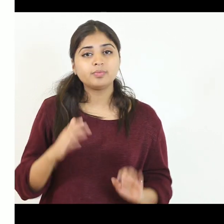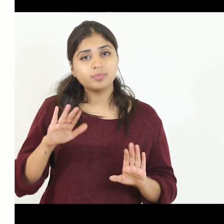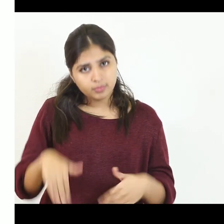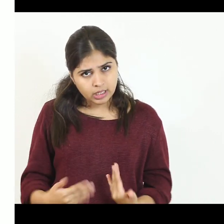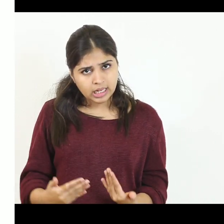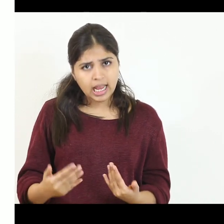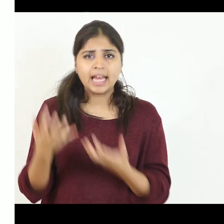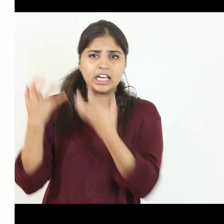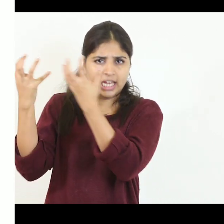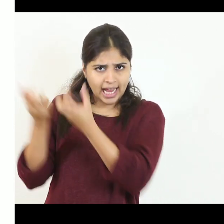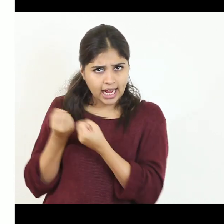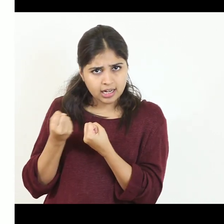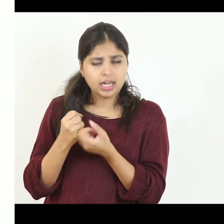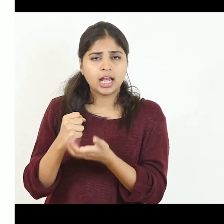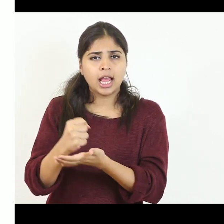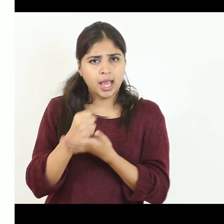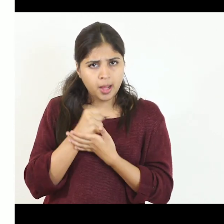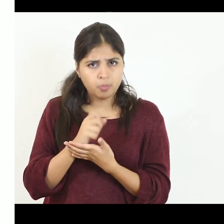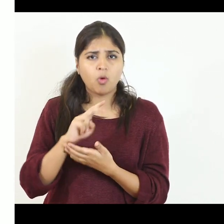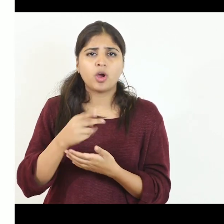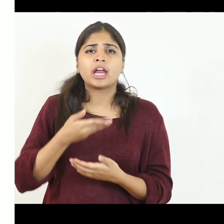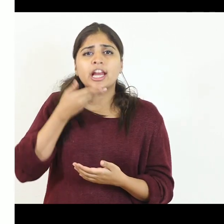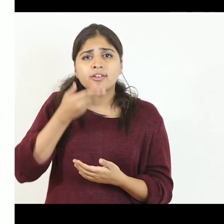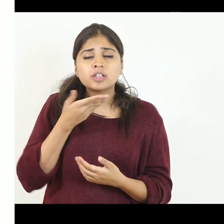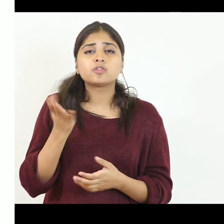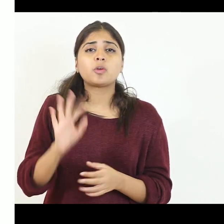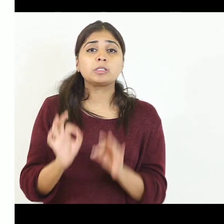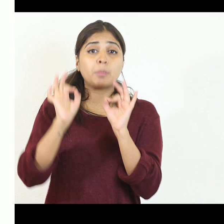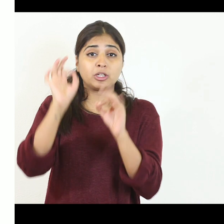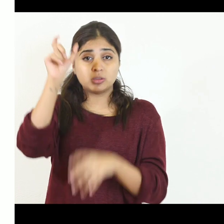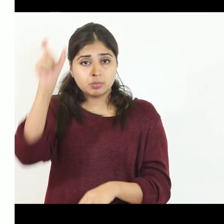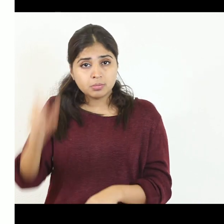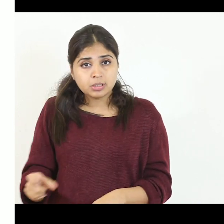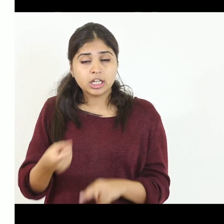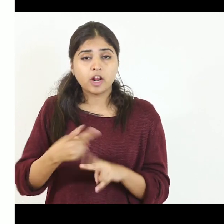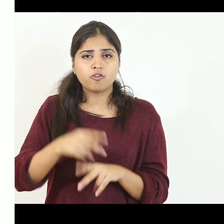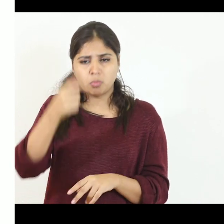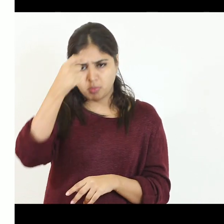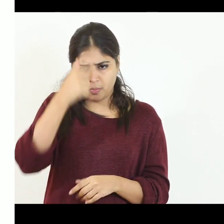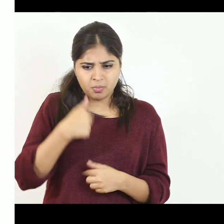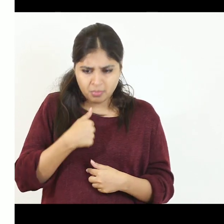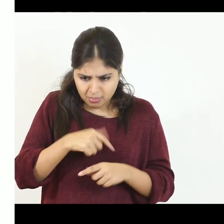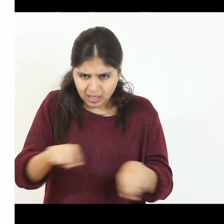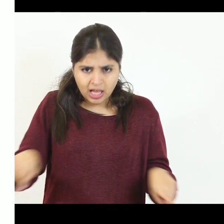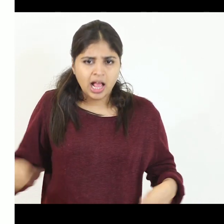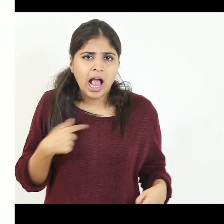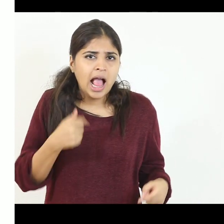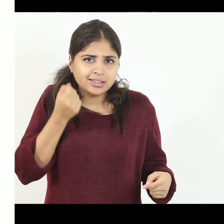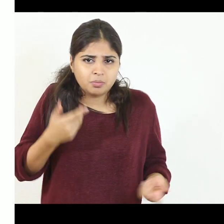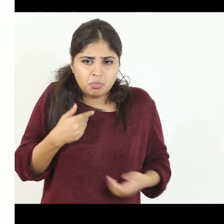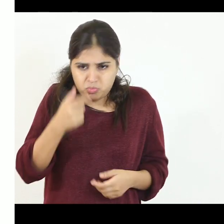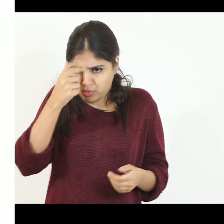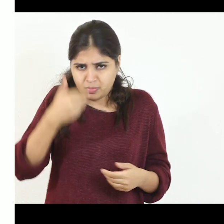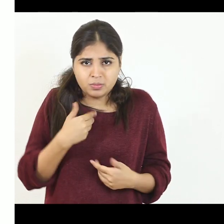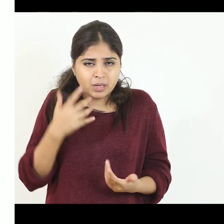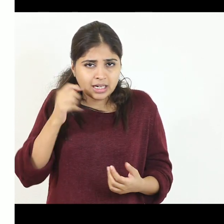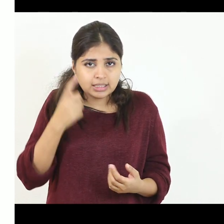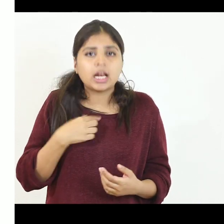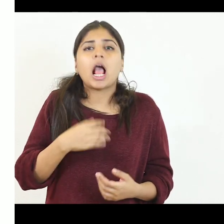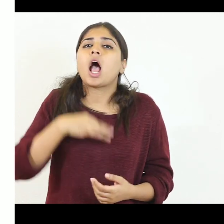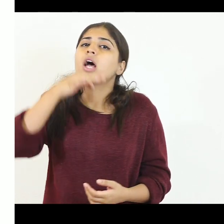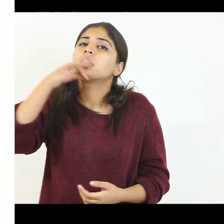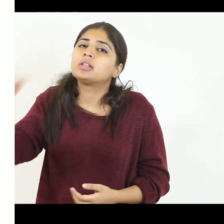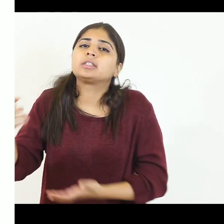from specialists if the problem is outside his area of competence or experience. The data entry